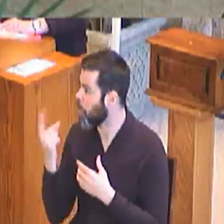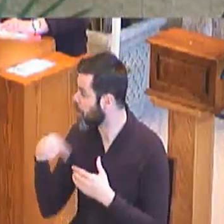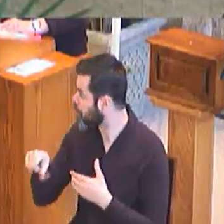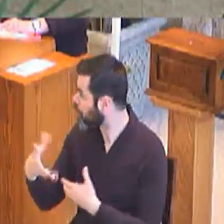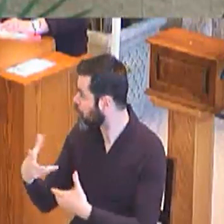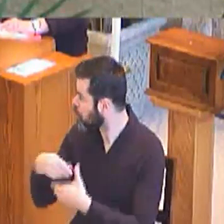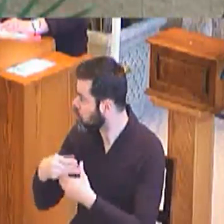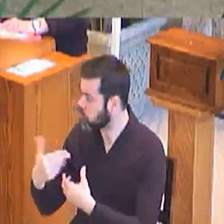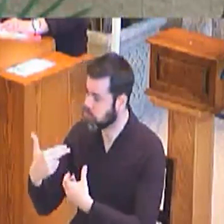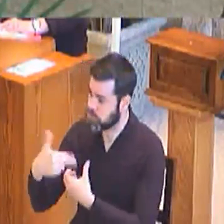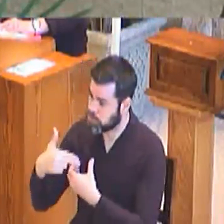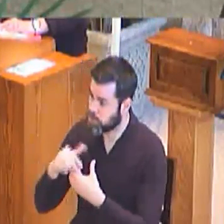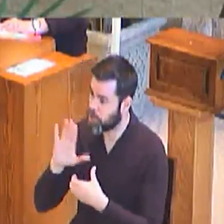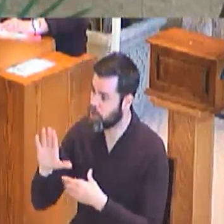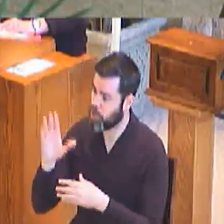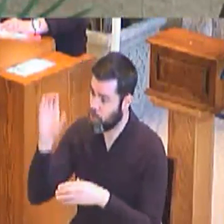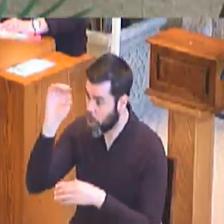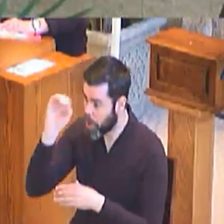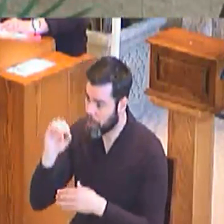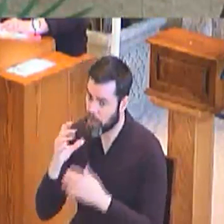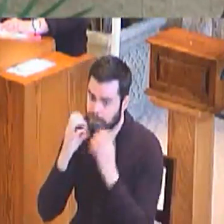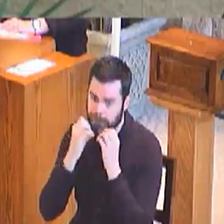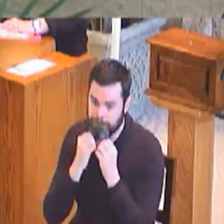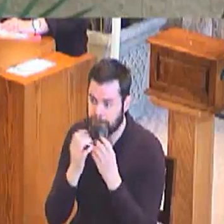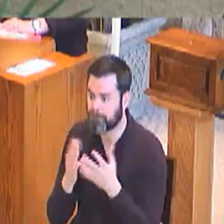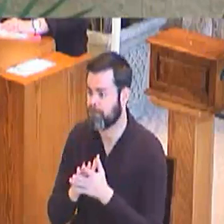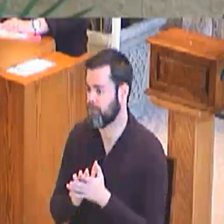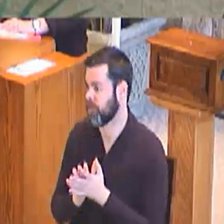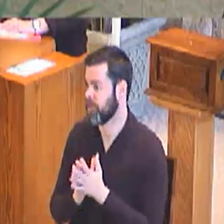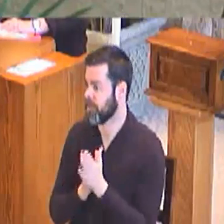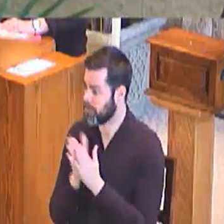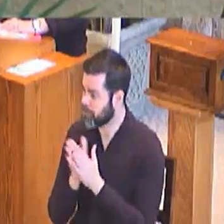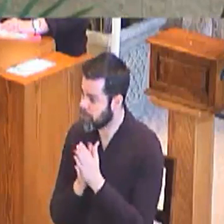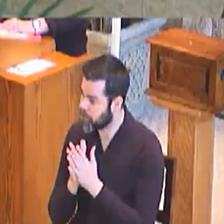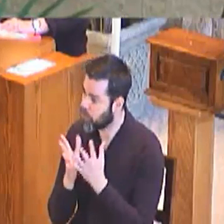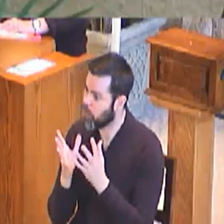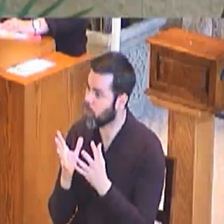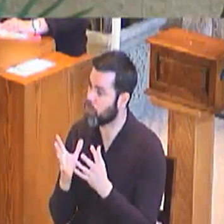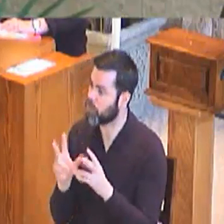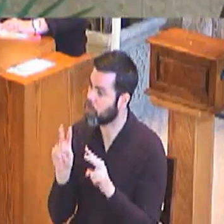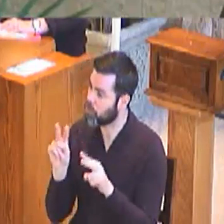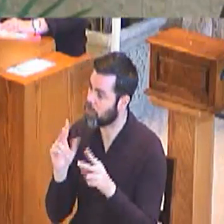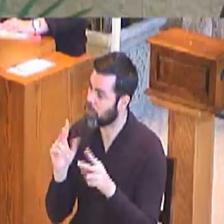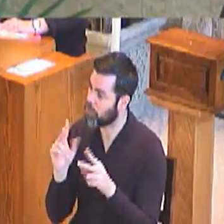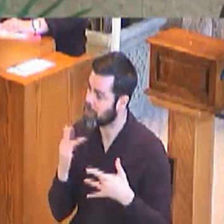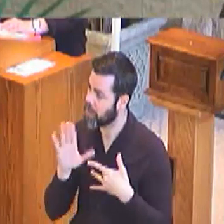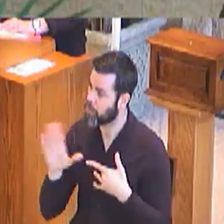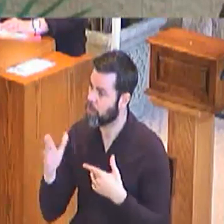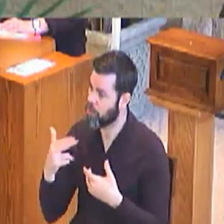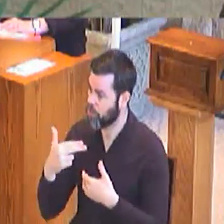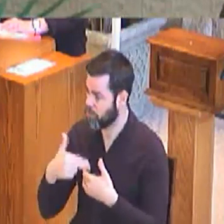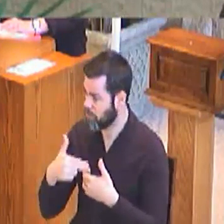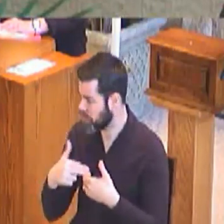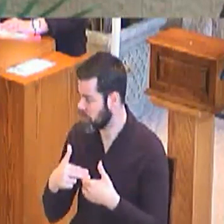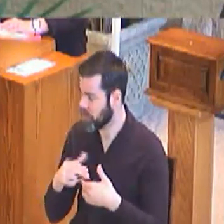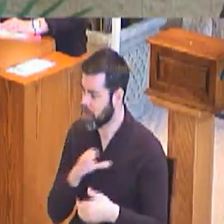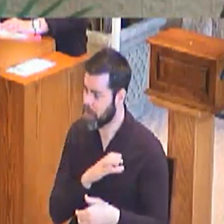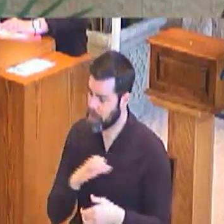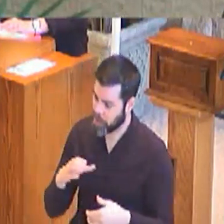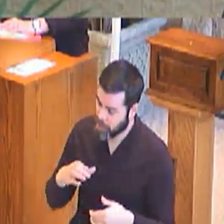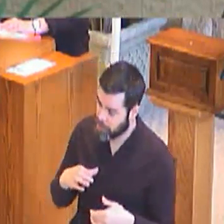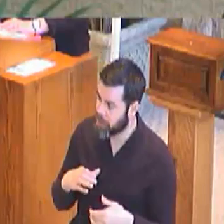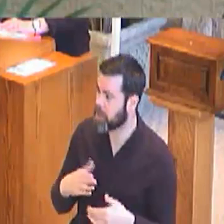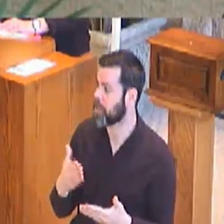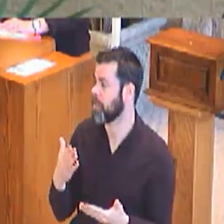We value your opinion. We look forward to your participation. And as always, committee and the board, thank you for your continued prayers